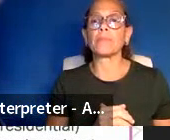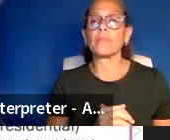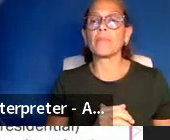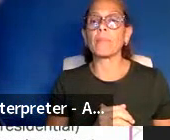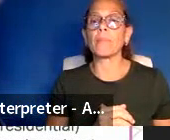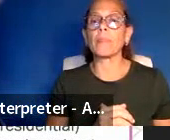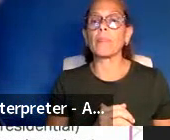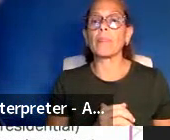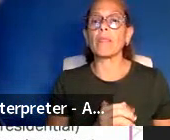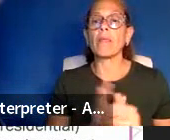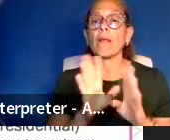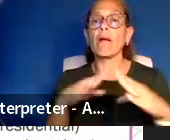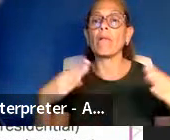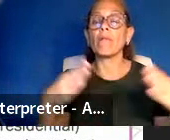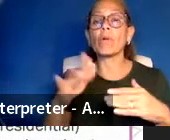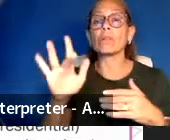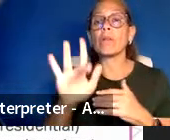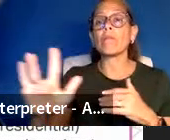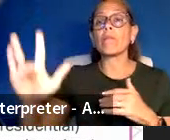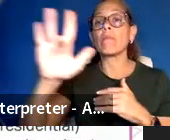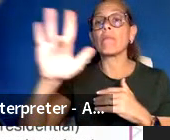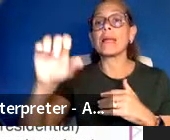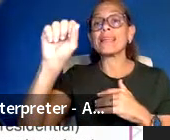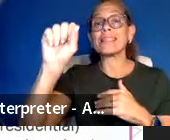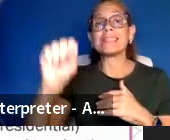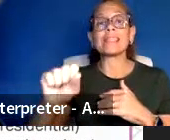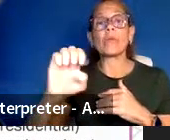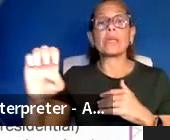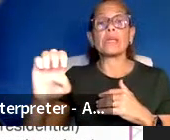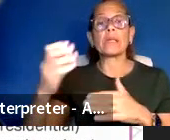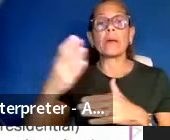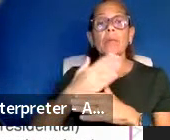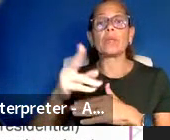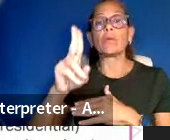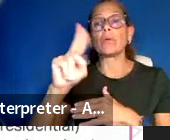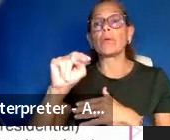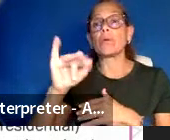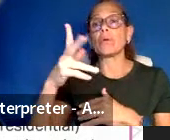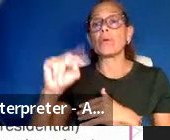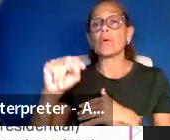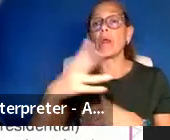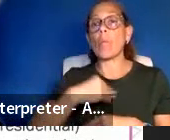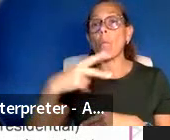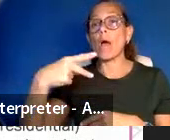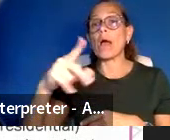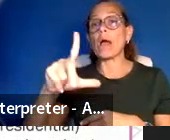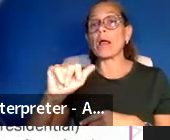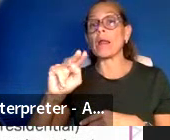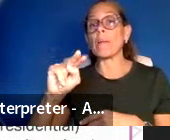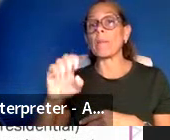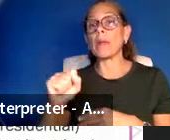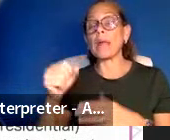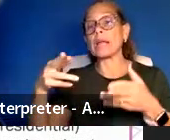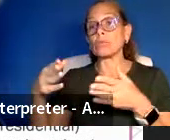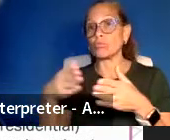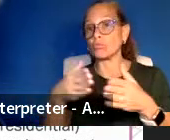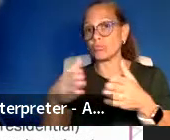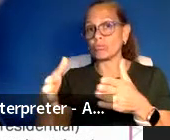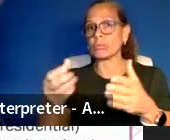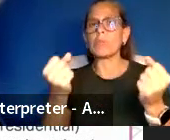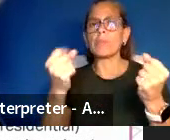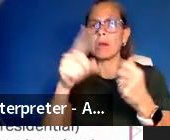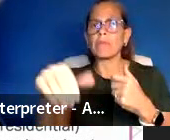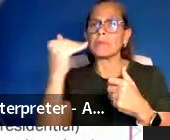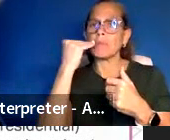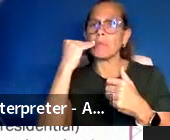And now let's focus on the vacant block south of East Fremont Avenue between Unionport Road and White Plains Road. I'm sure many of you are very familiar